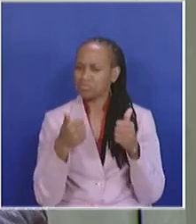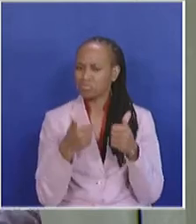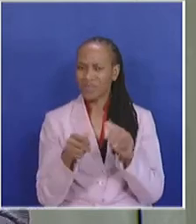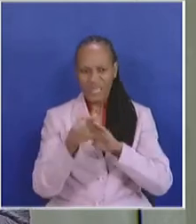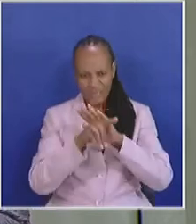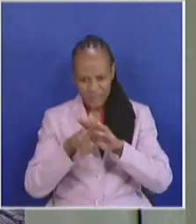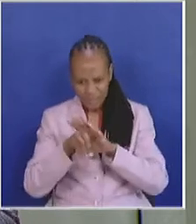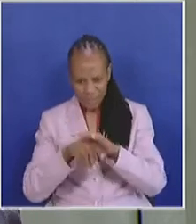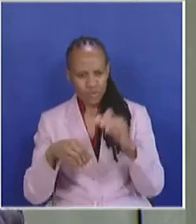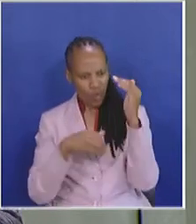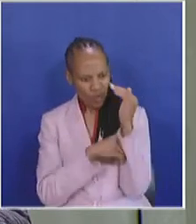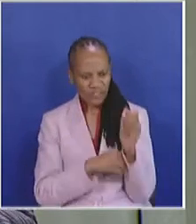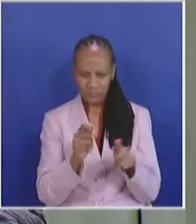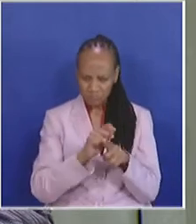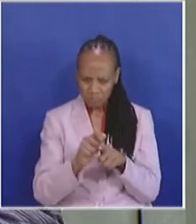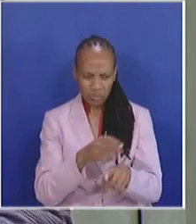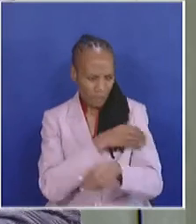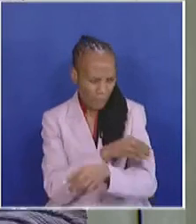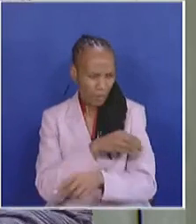district municipality and also the local